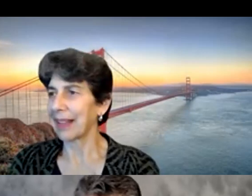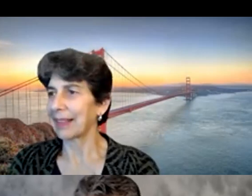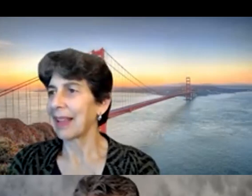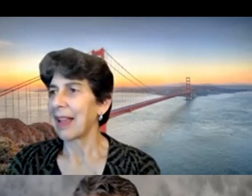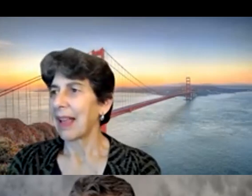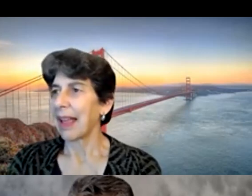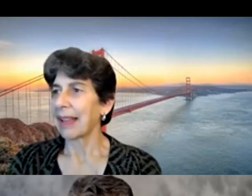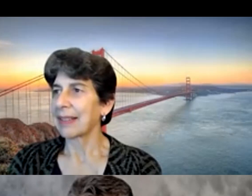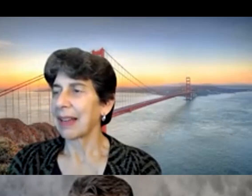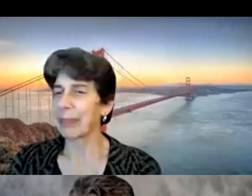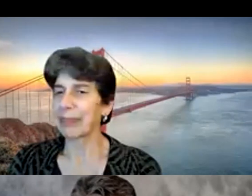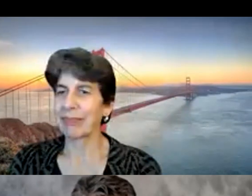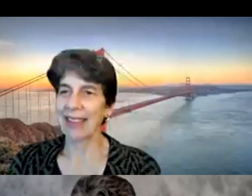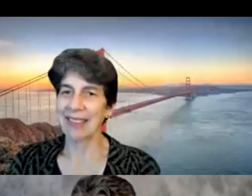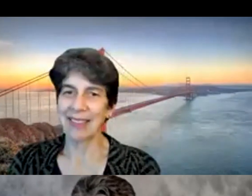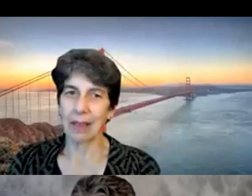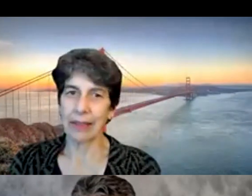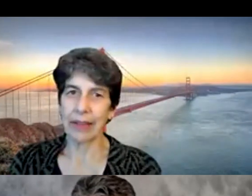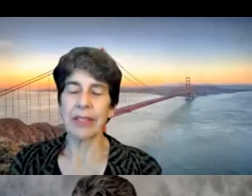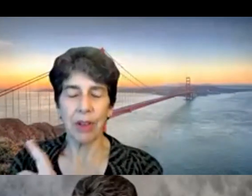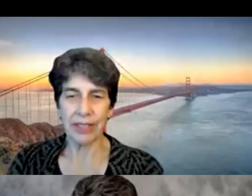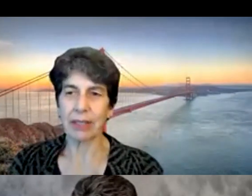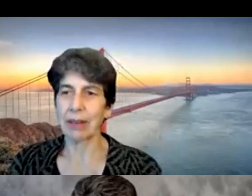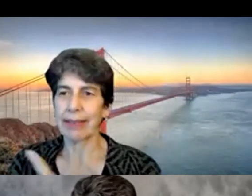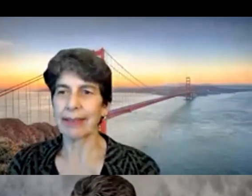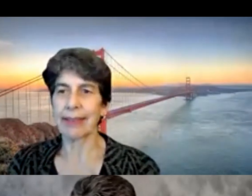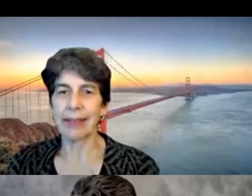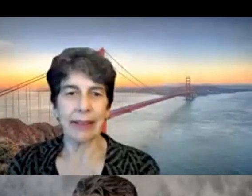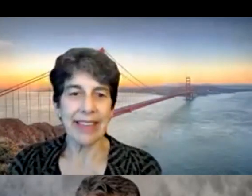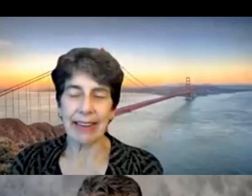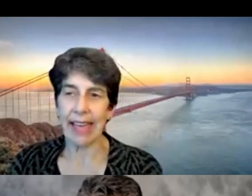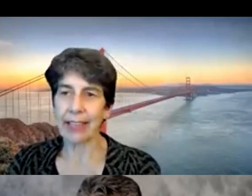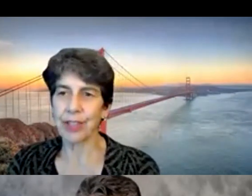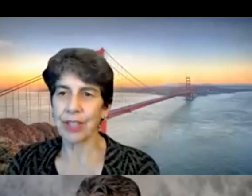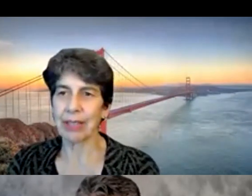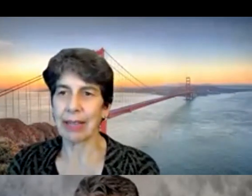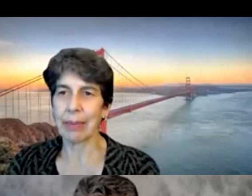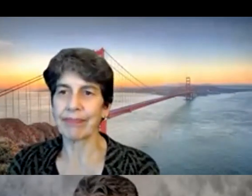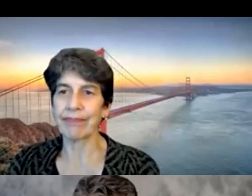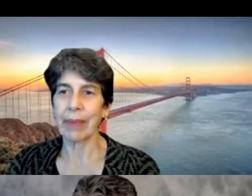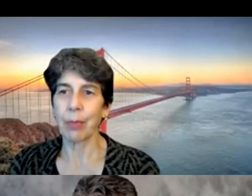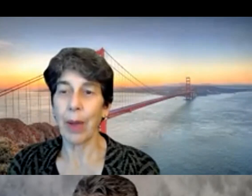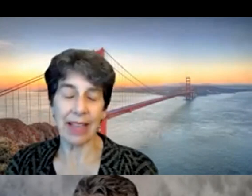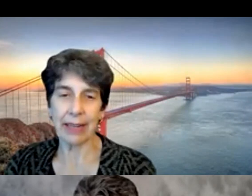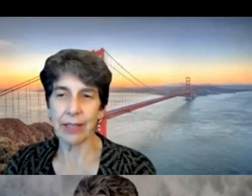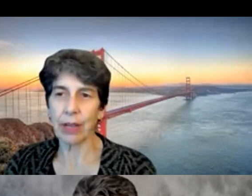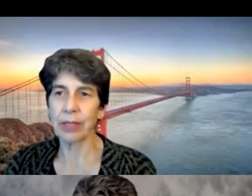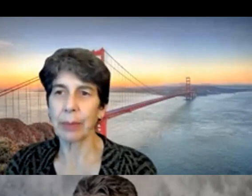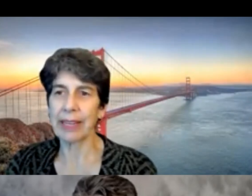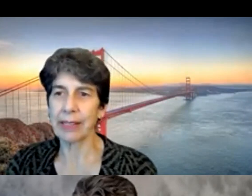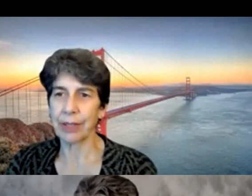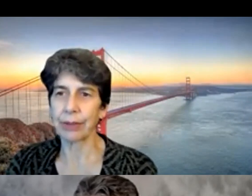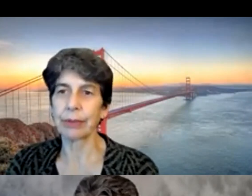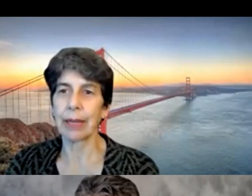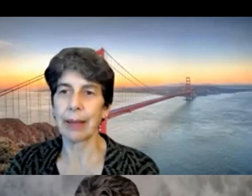you. And there is also, I think the Engage website is also